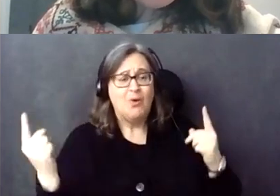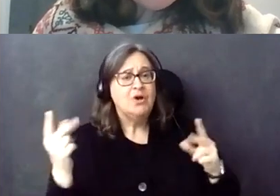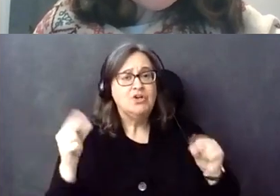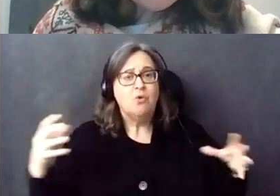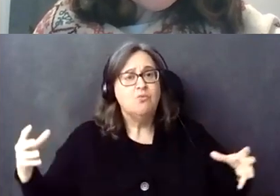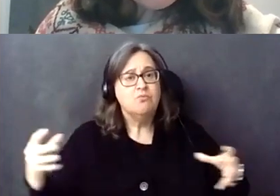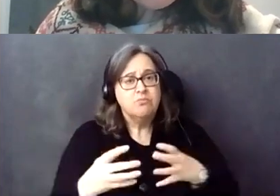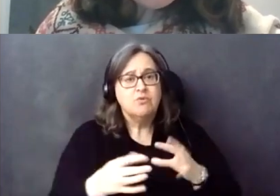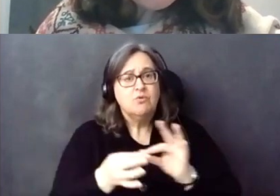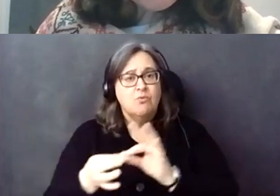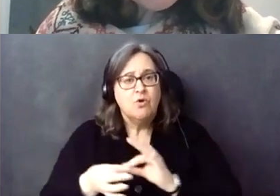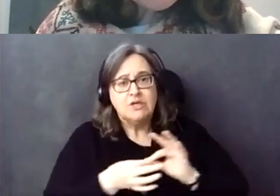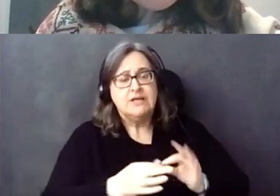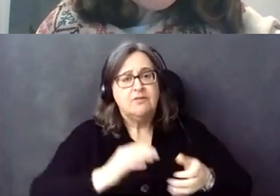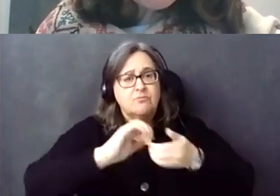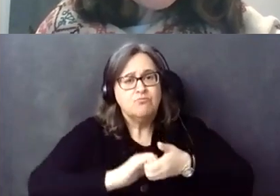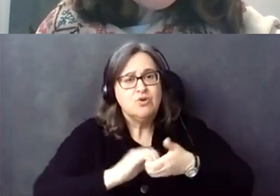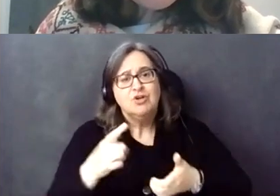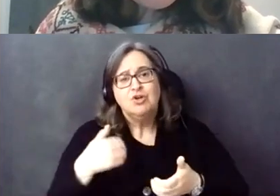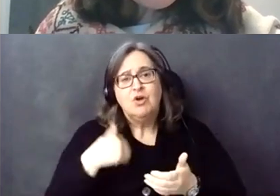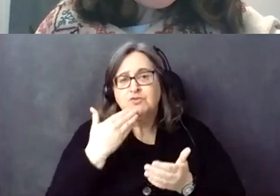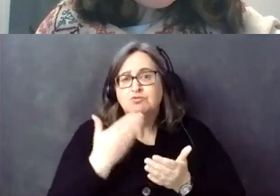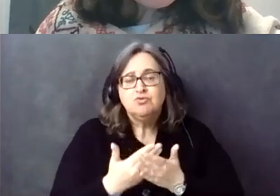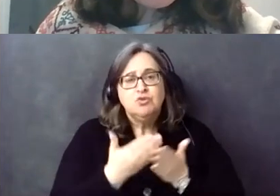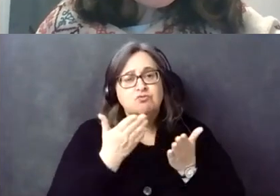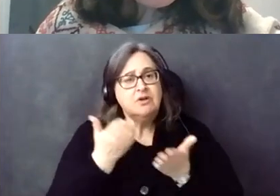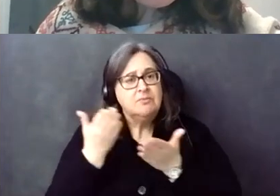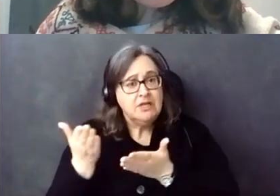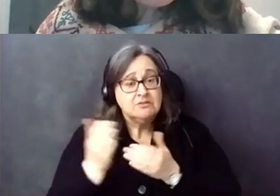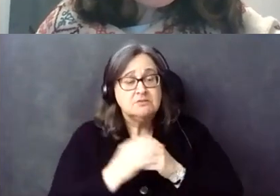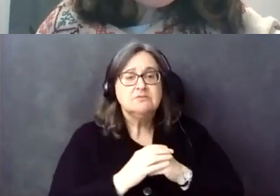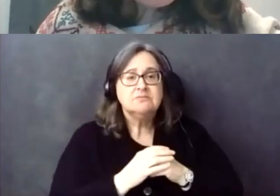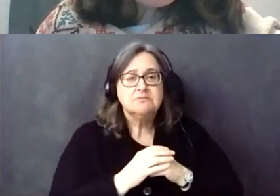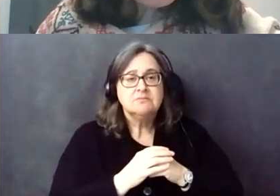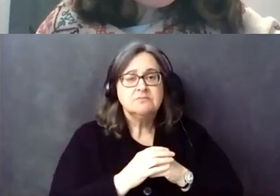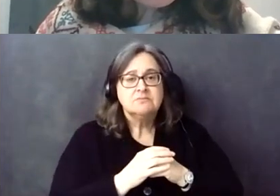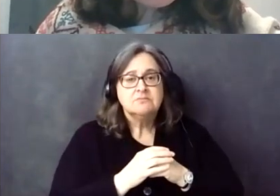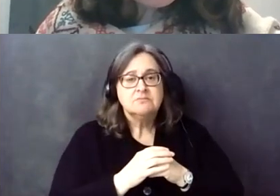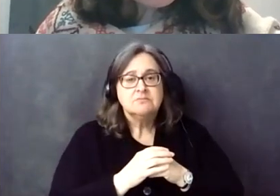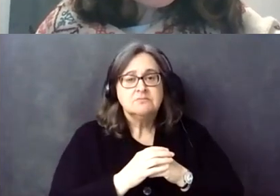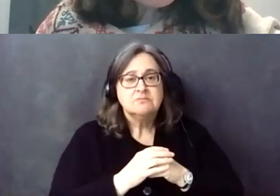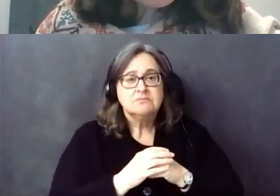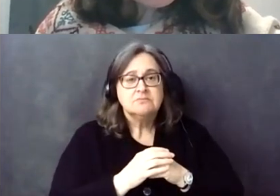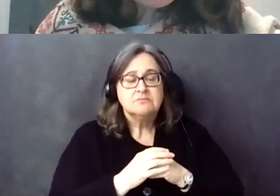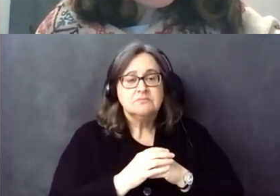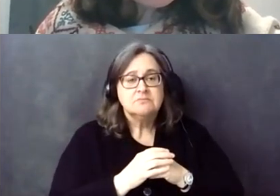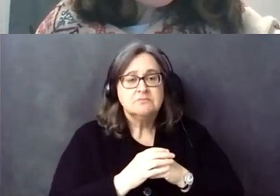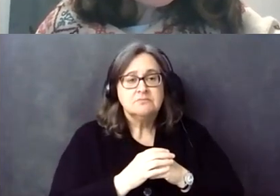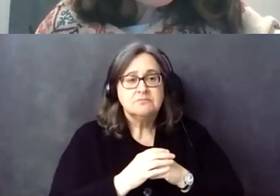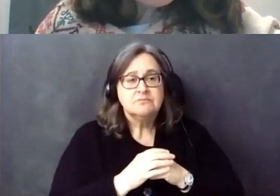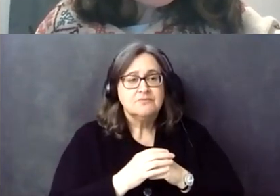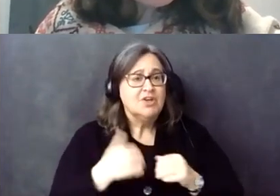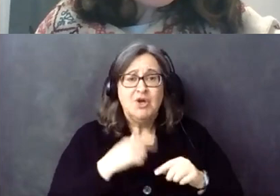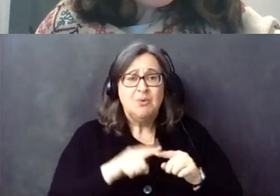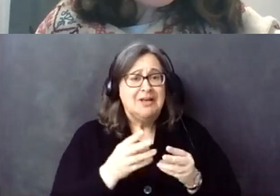work together, if you all have some concrete recommendations, you know, then, and we're not going to solve it